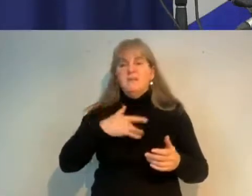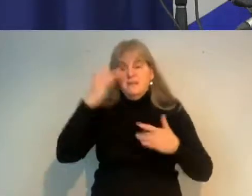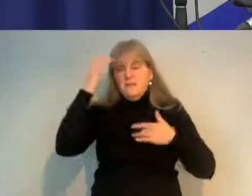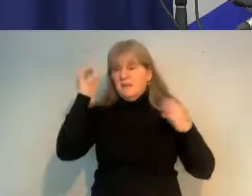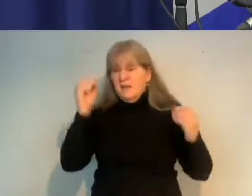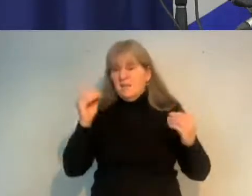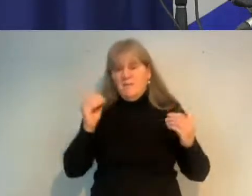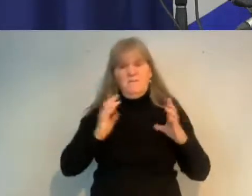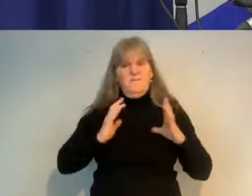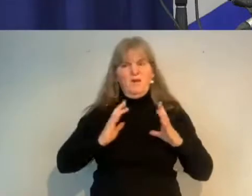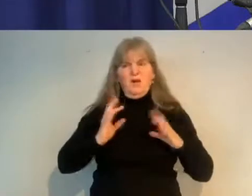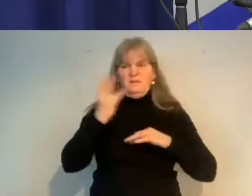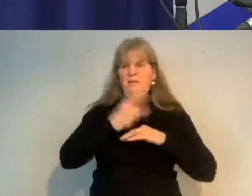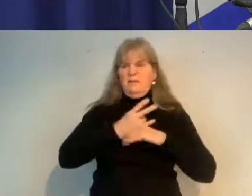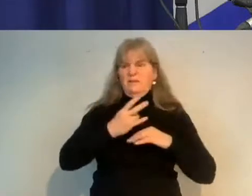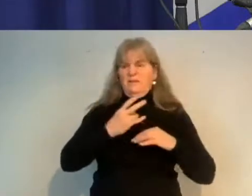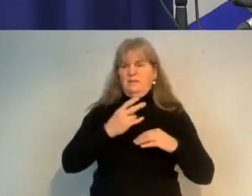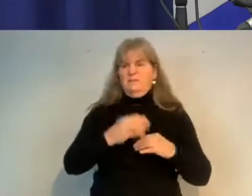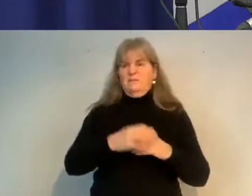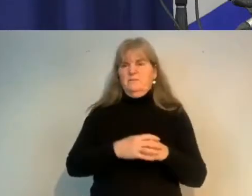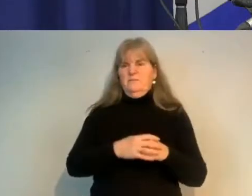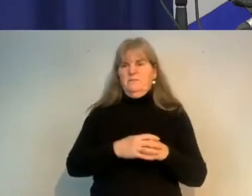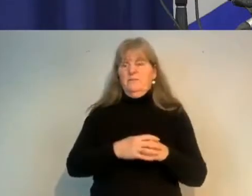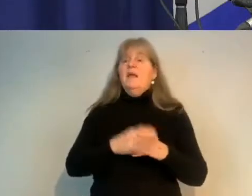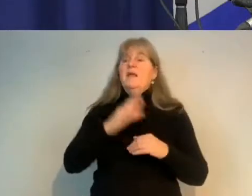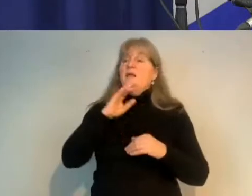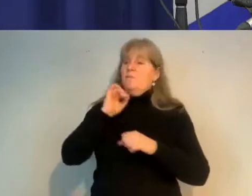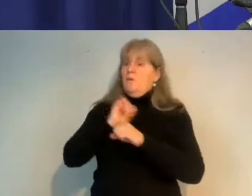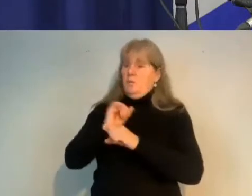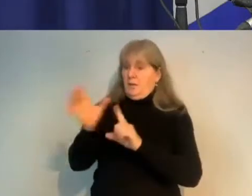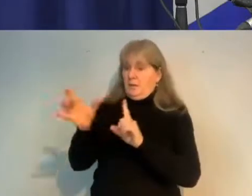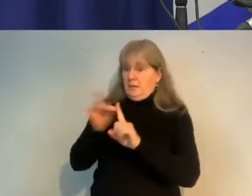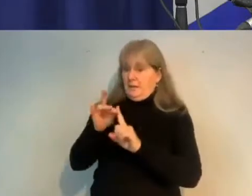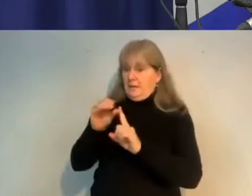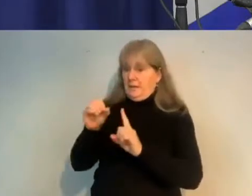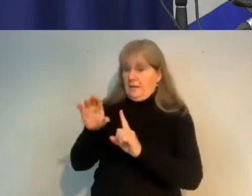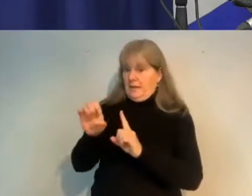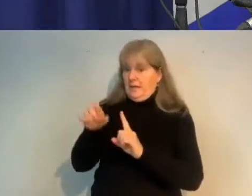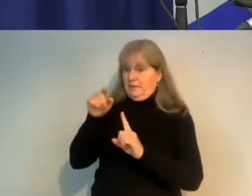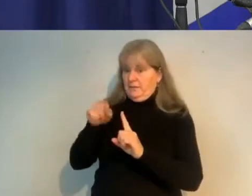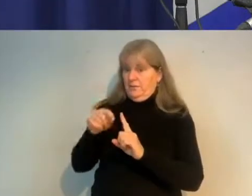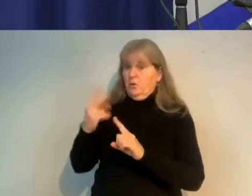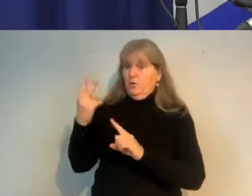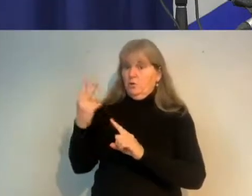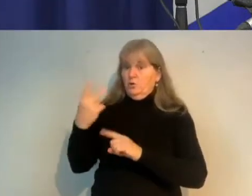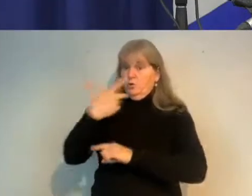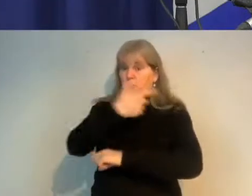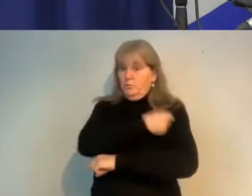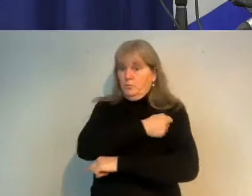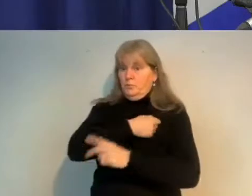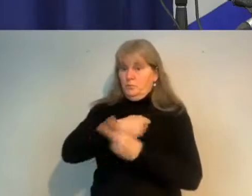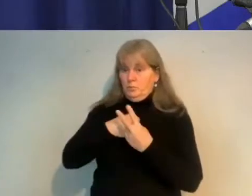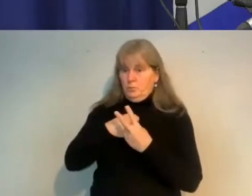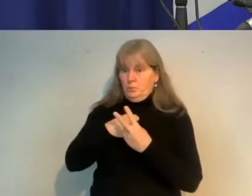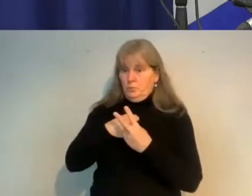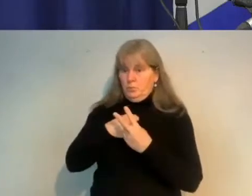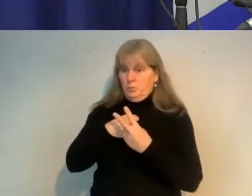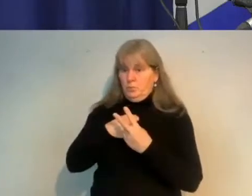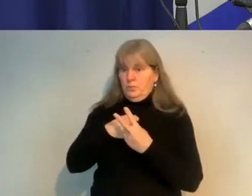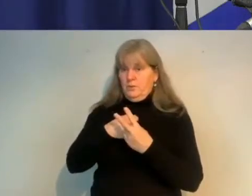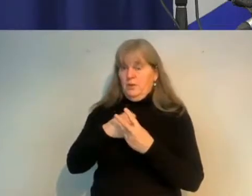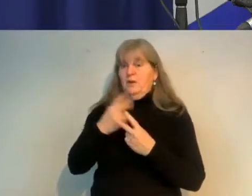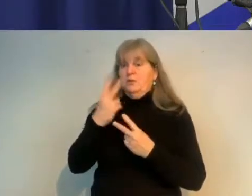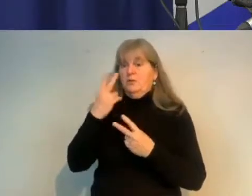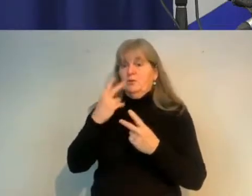If you are a case and you've had 2 shots and it's between 2 weeks and 6 months since